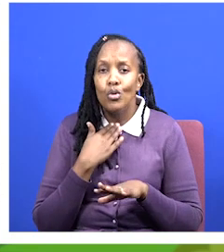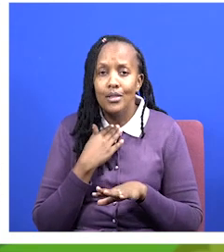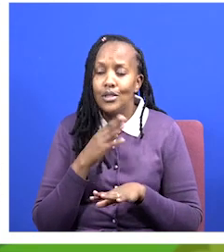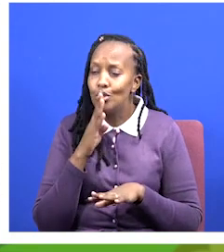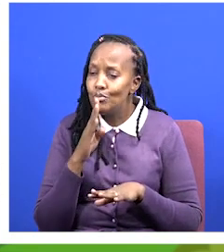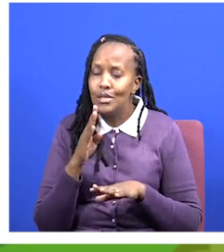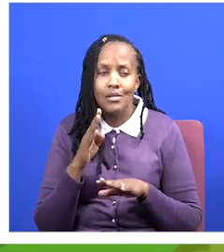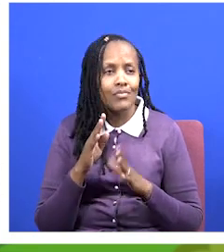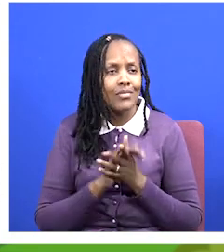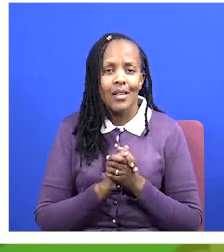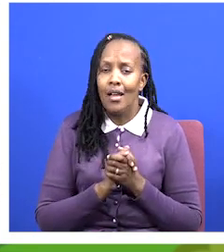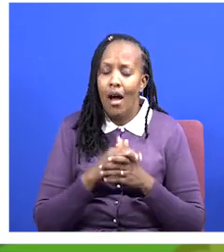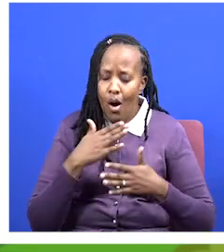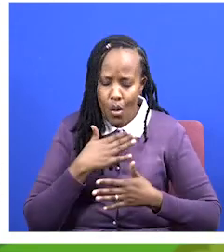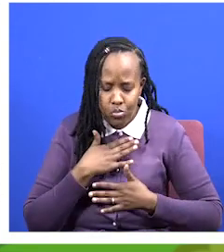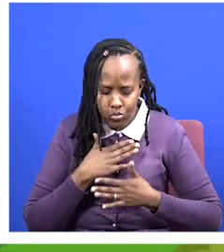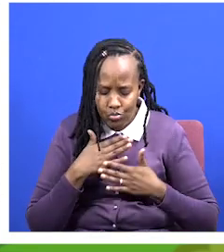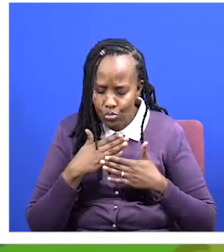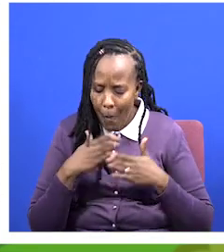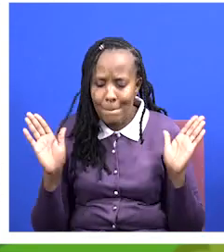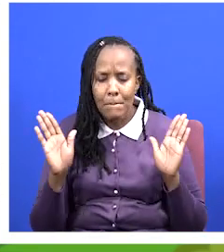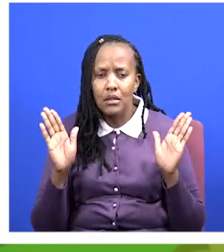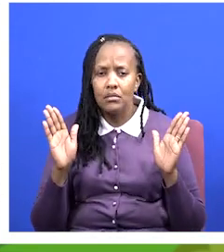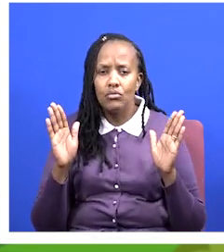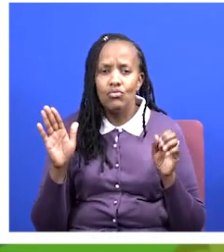be upright and